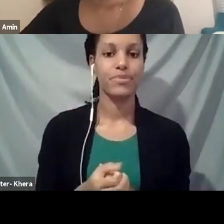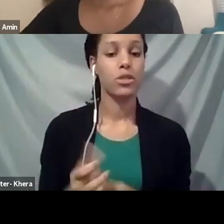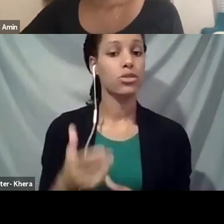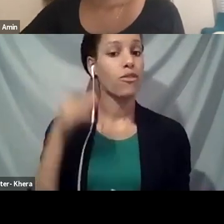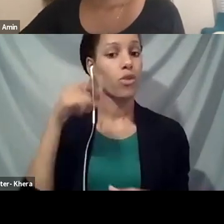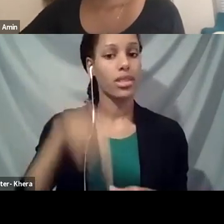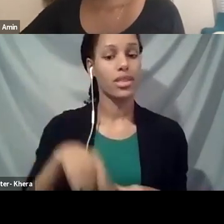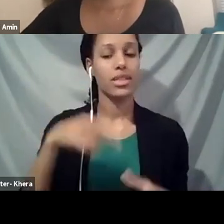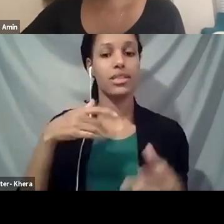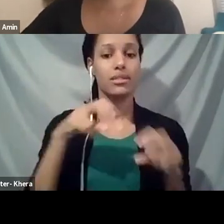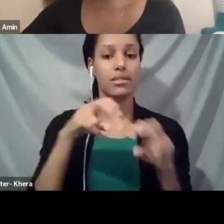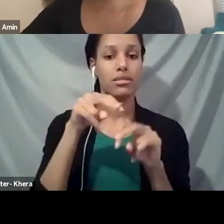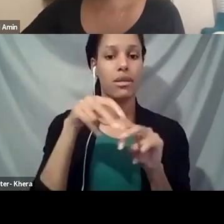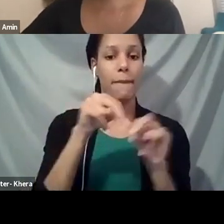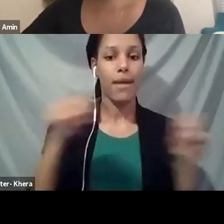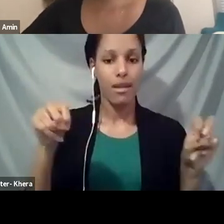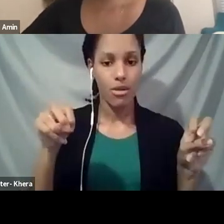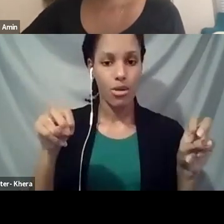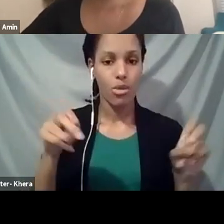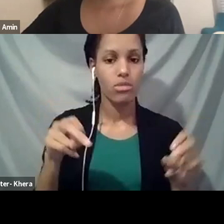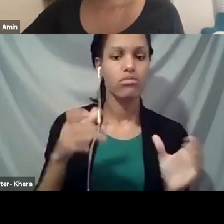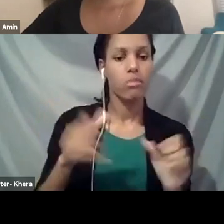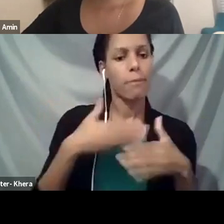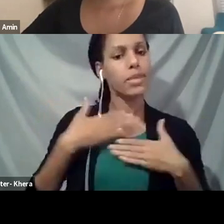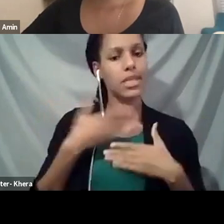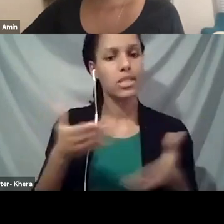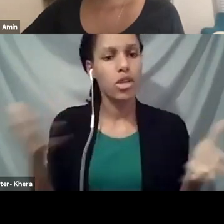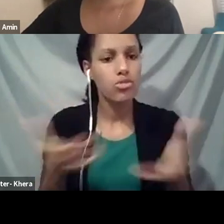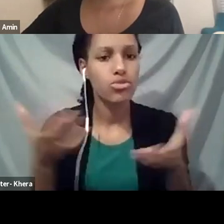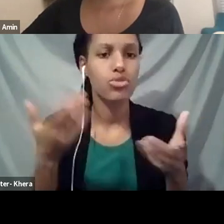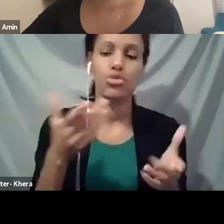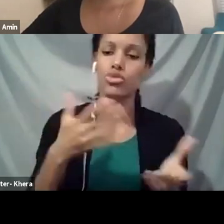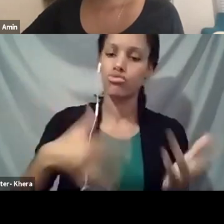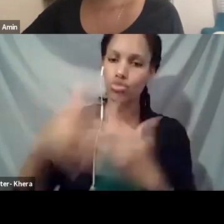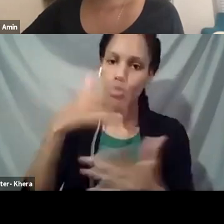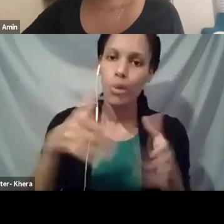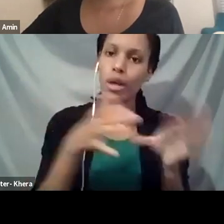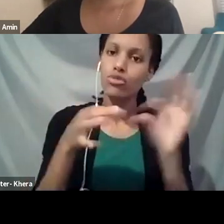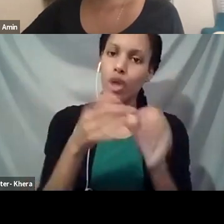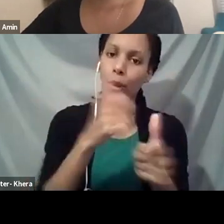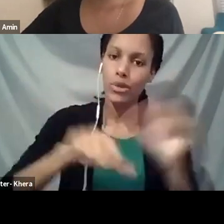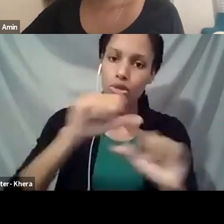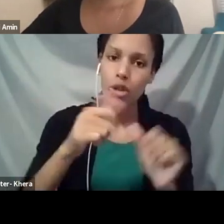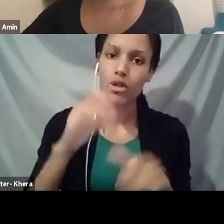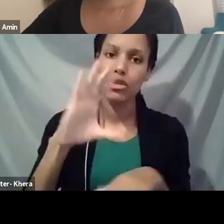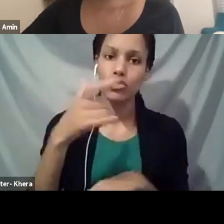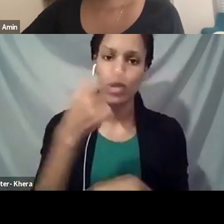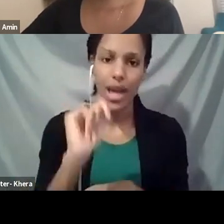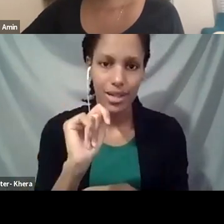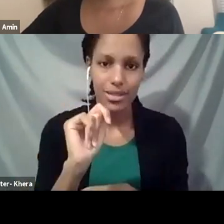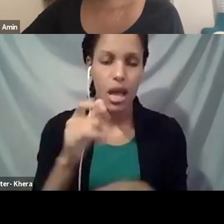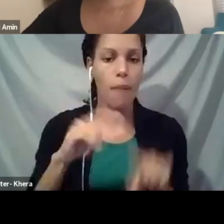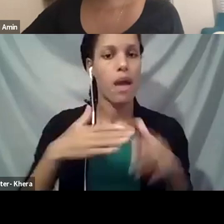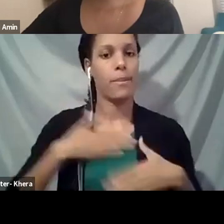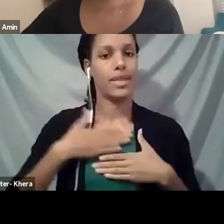of engage with one another in the chat, as I just encouraged at the beginning of this event, but, you know, keep it focused as much on the content